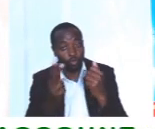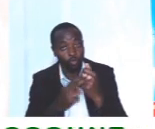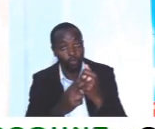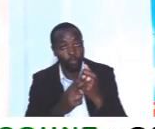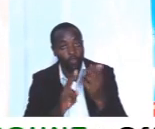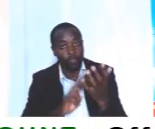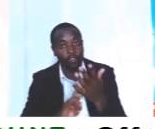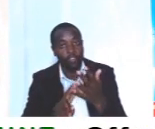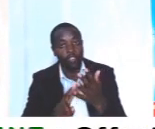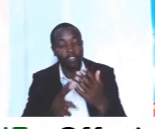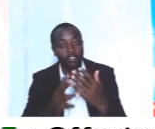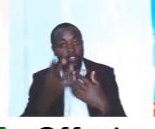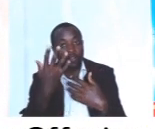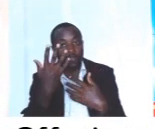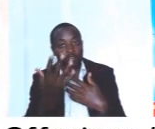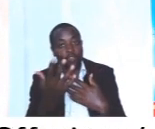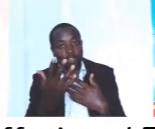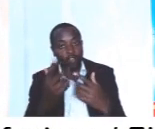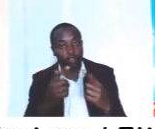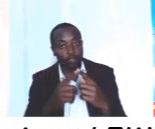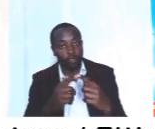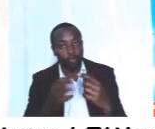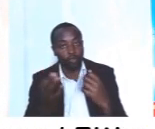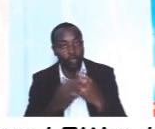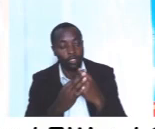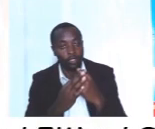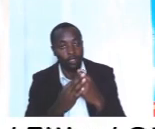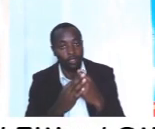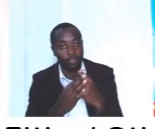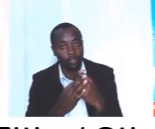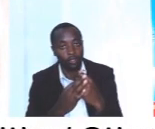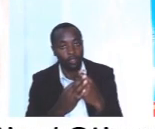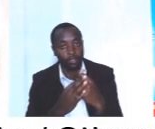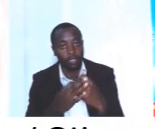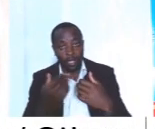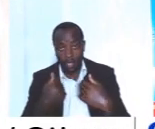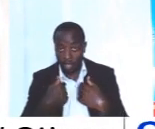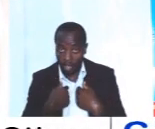verse 5 to 8. Hebrews 12, 5 to 8.